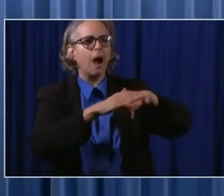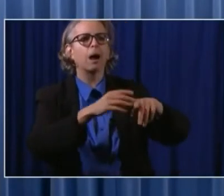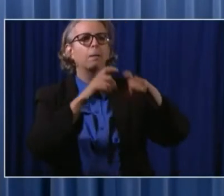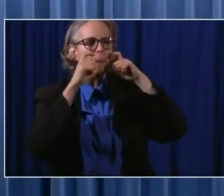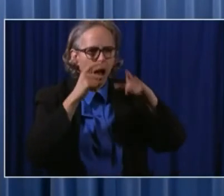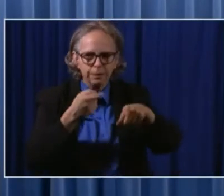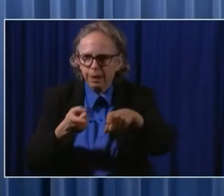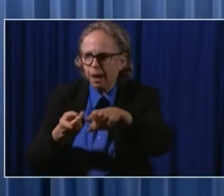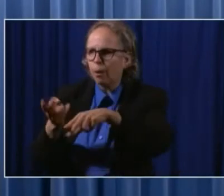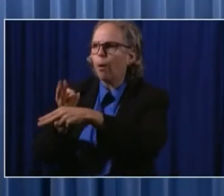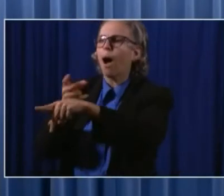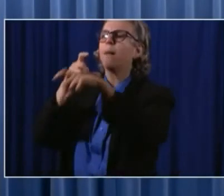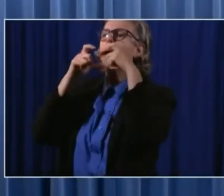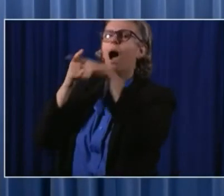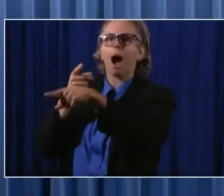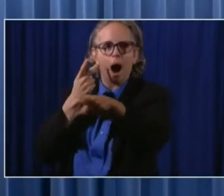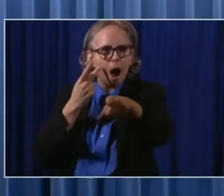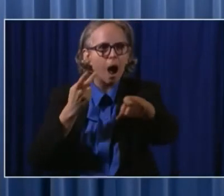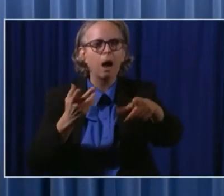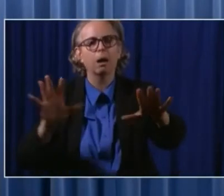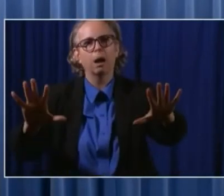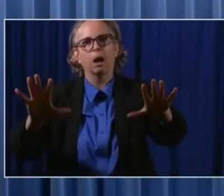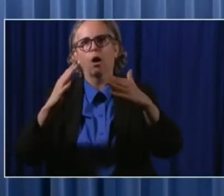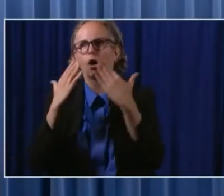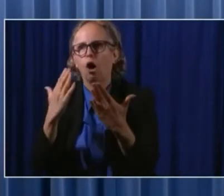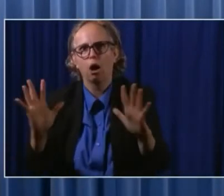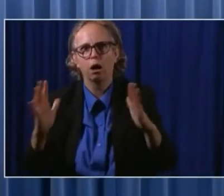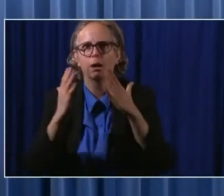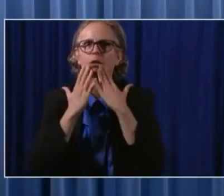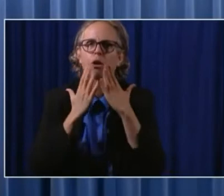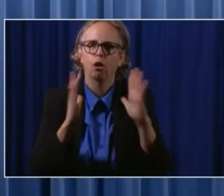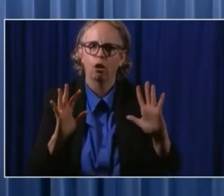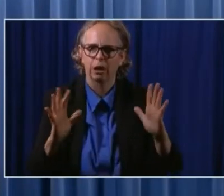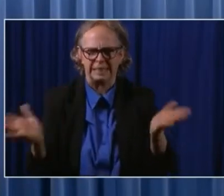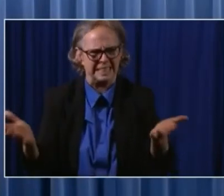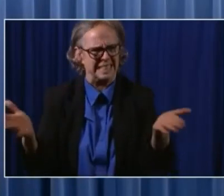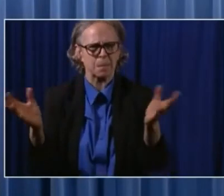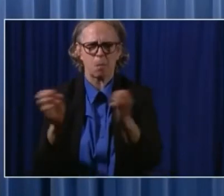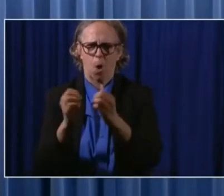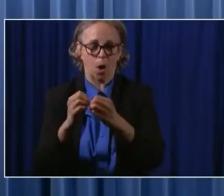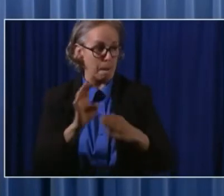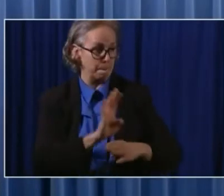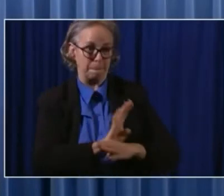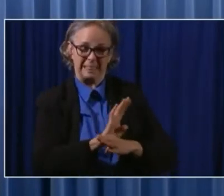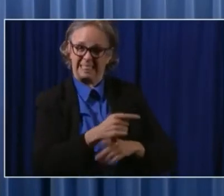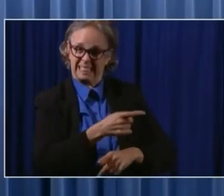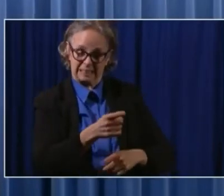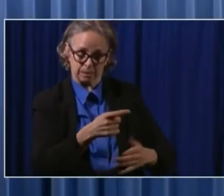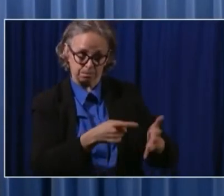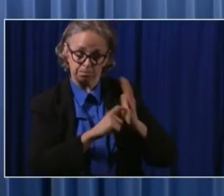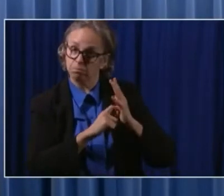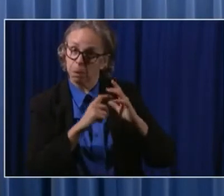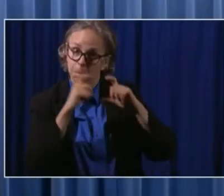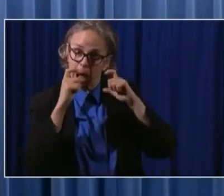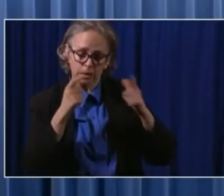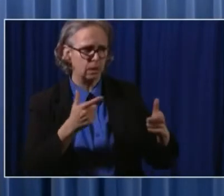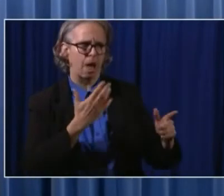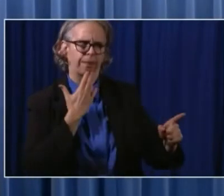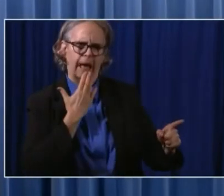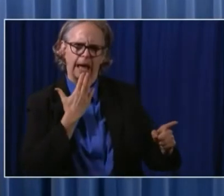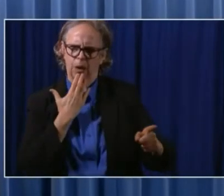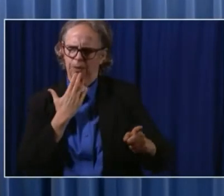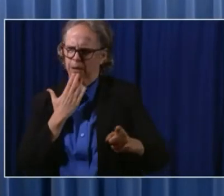everyone for doing it. I want to thank the retailers who have been involved in encouraging people to do that. So